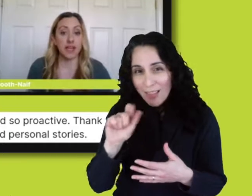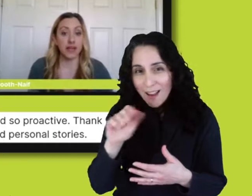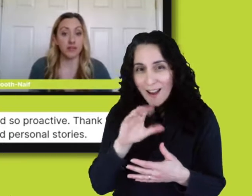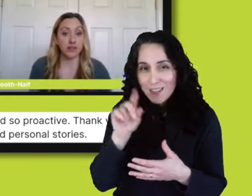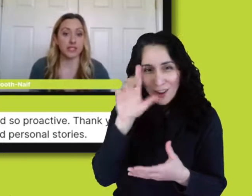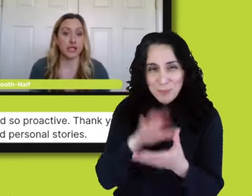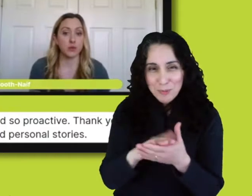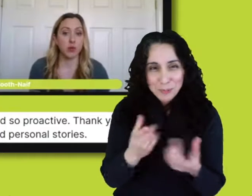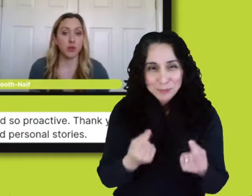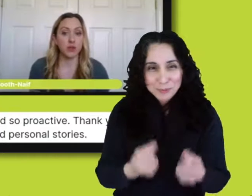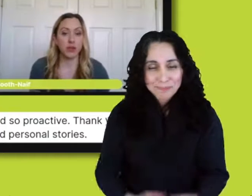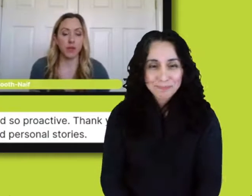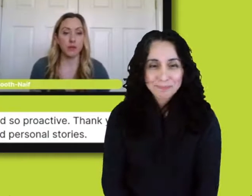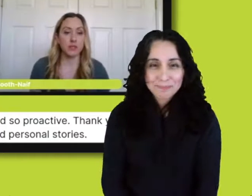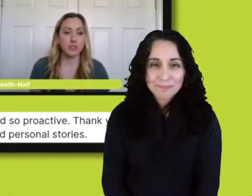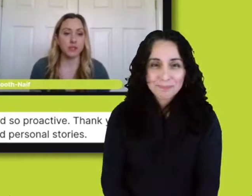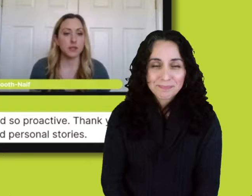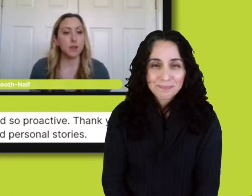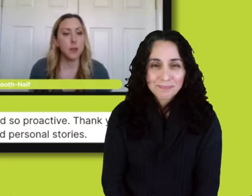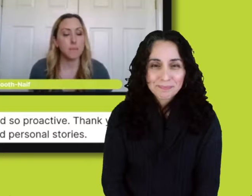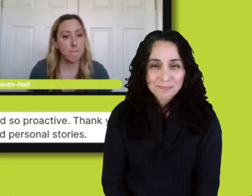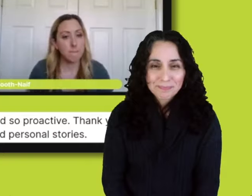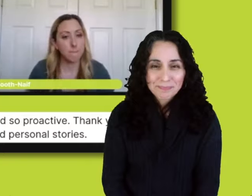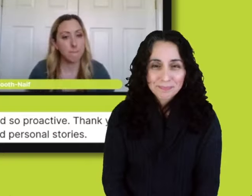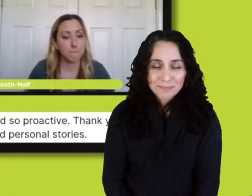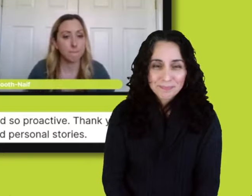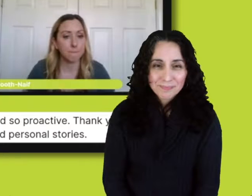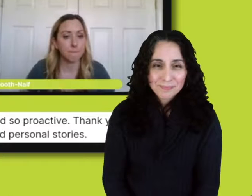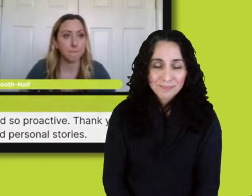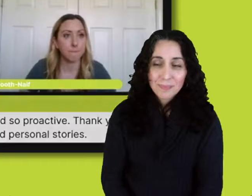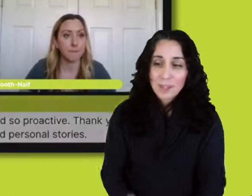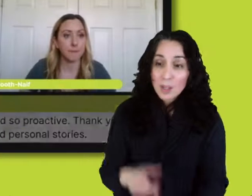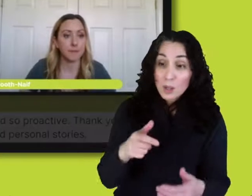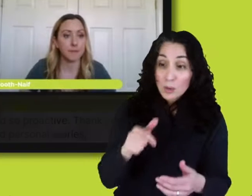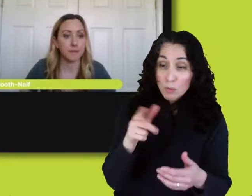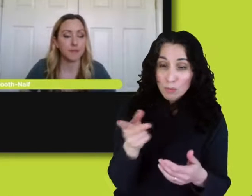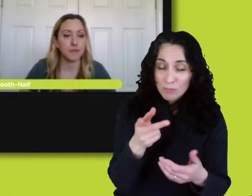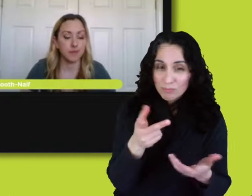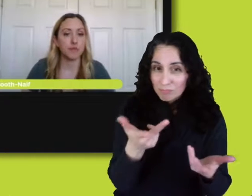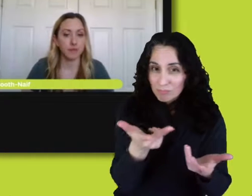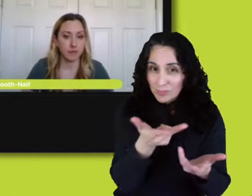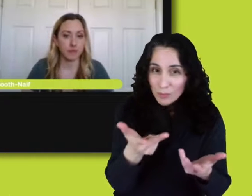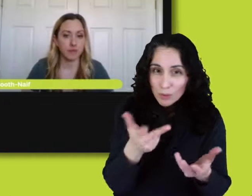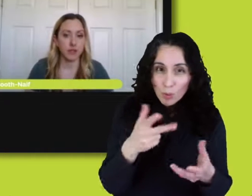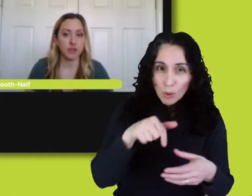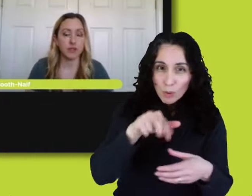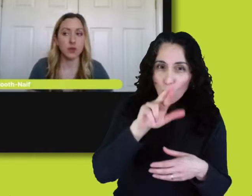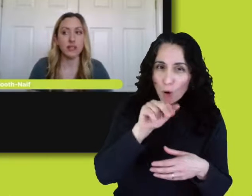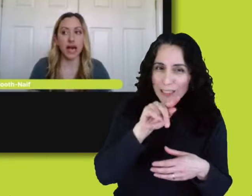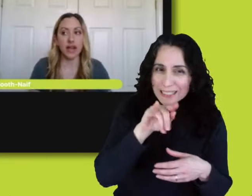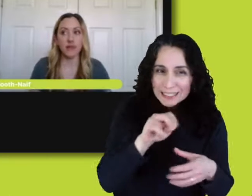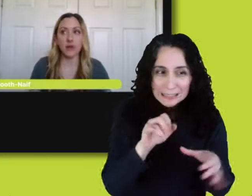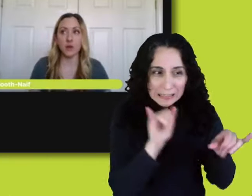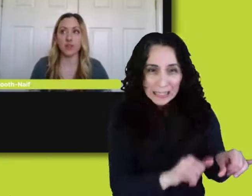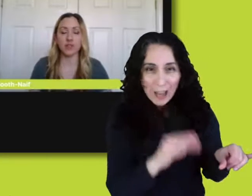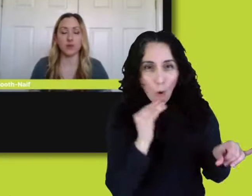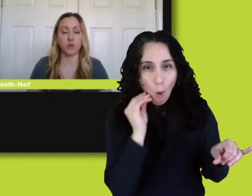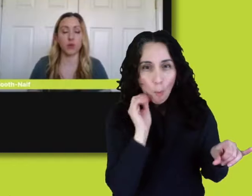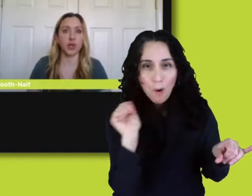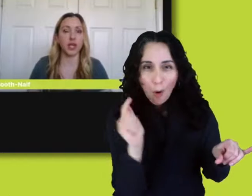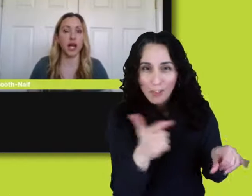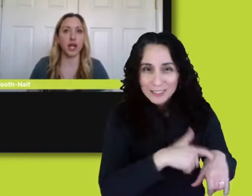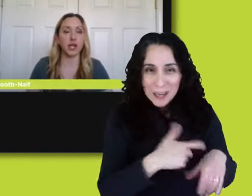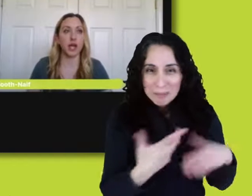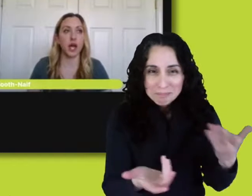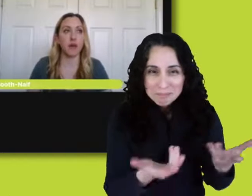do every day, kind of like our schedule. I mean, like during quarantine, like with her being home all the time. And so a lot of it we've just